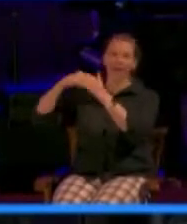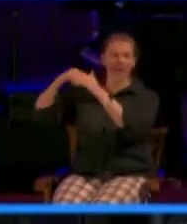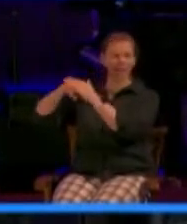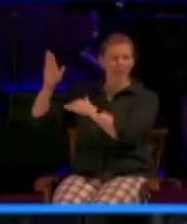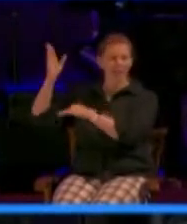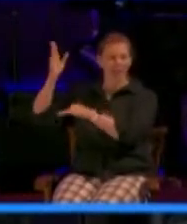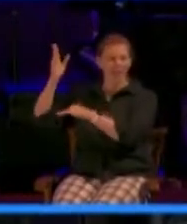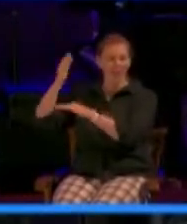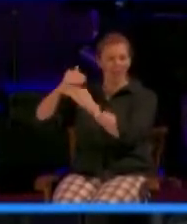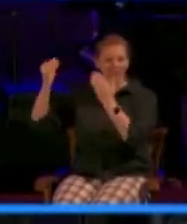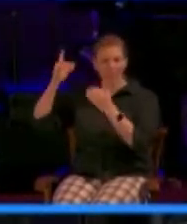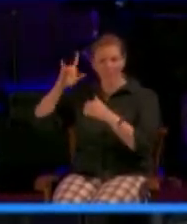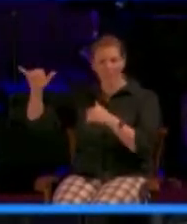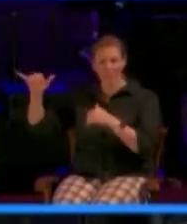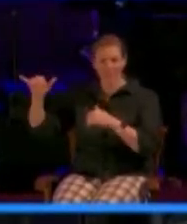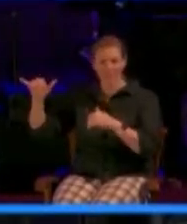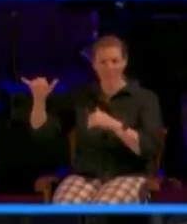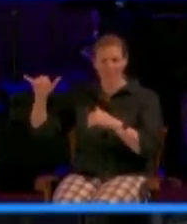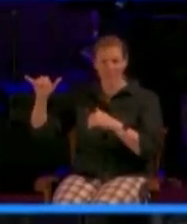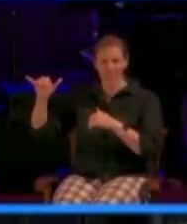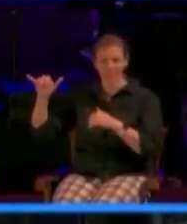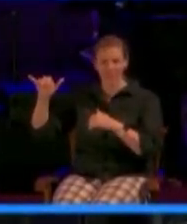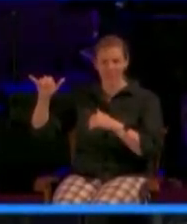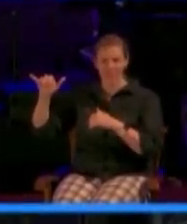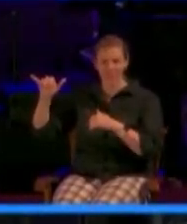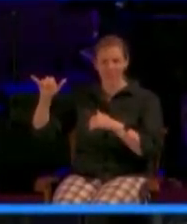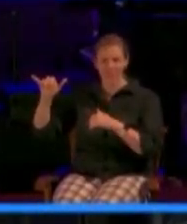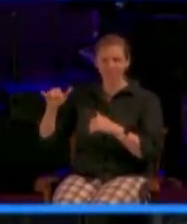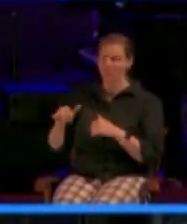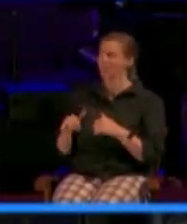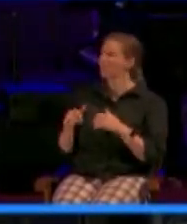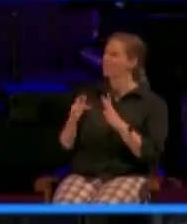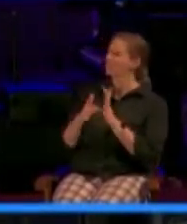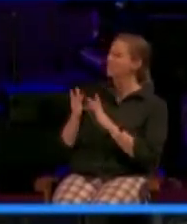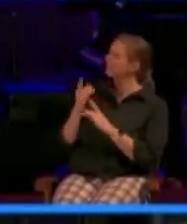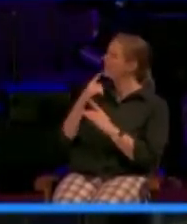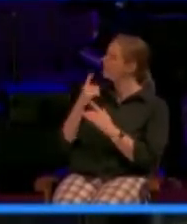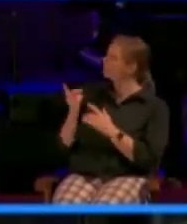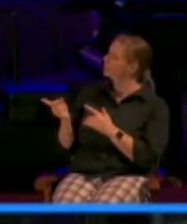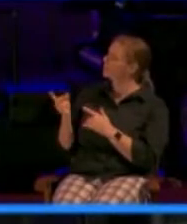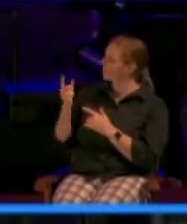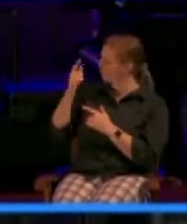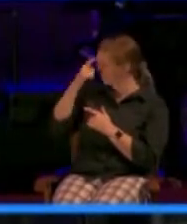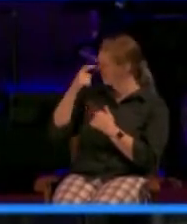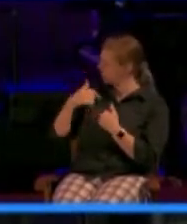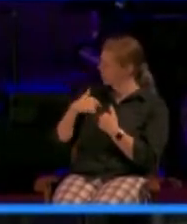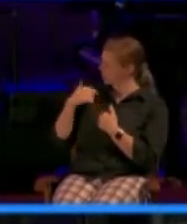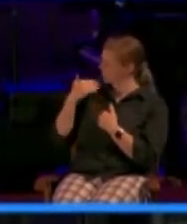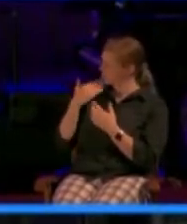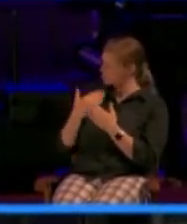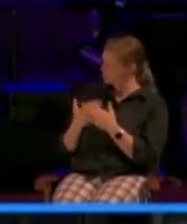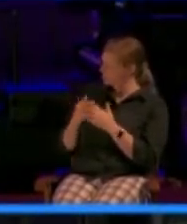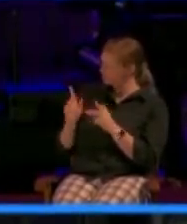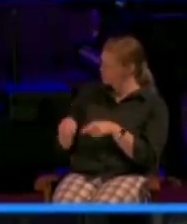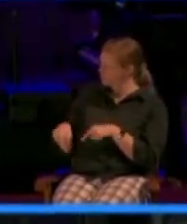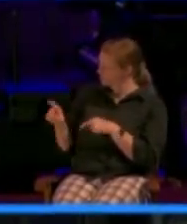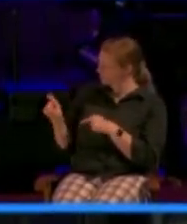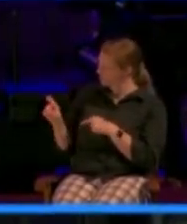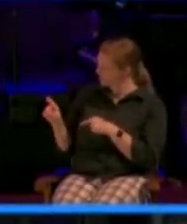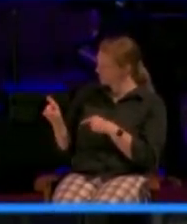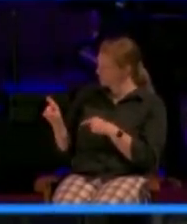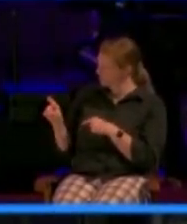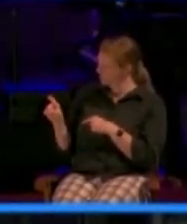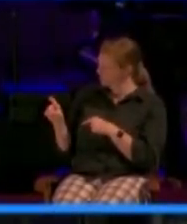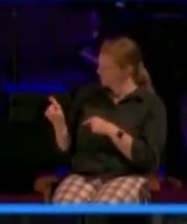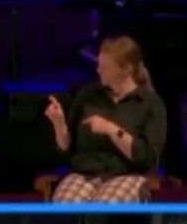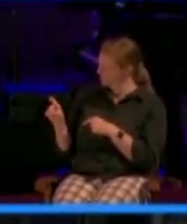You've changed lanes. This guy's wanting to know, how can I have eternal life? And you're taking exception to the fact that he calls